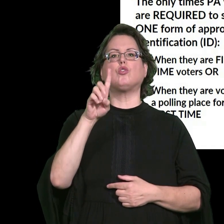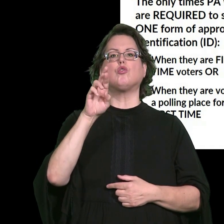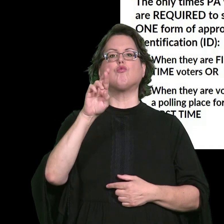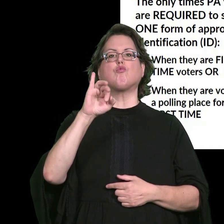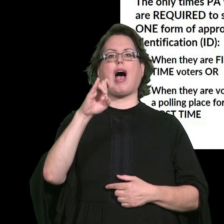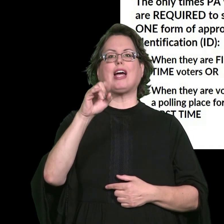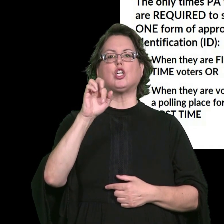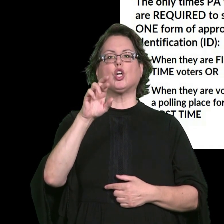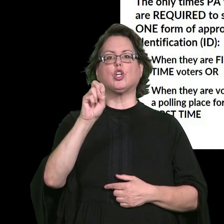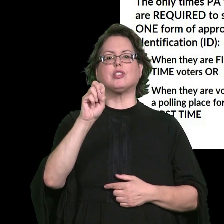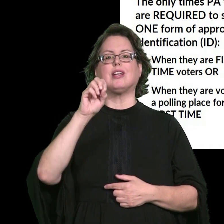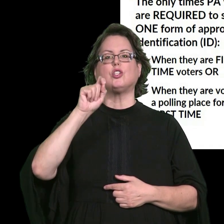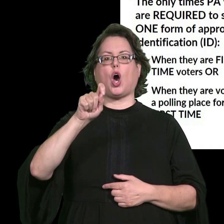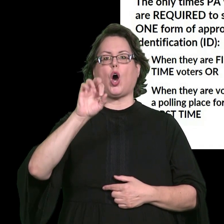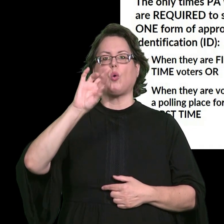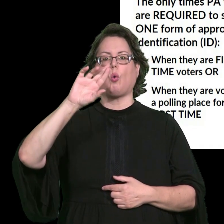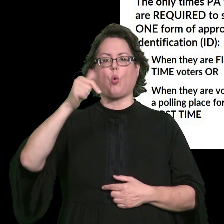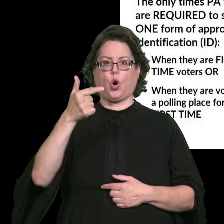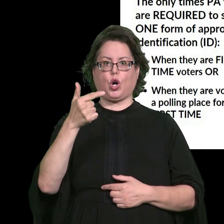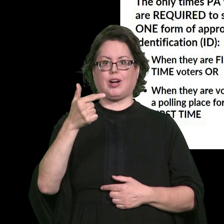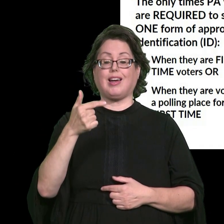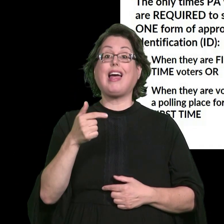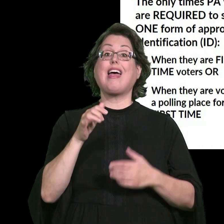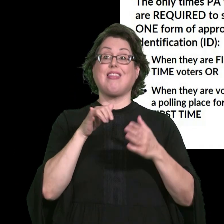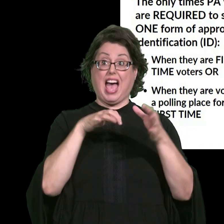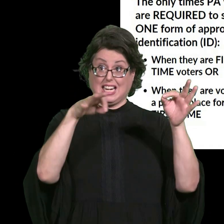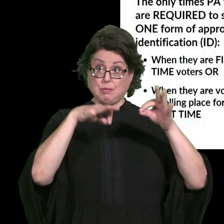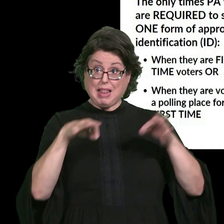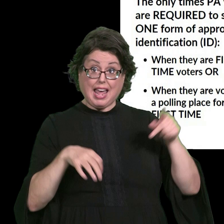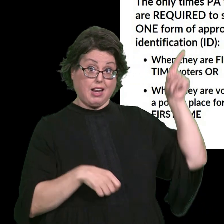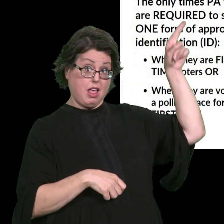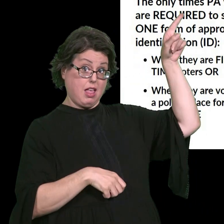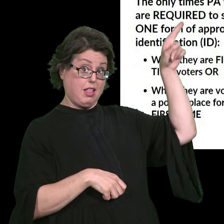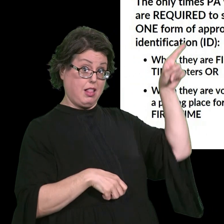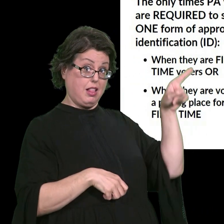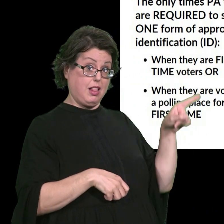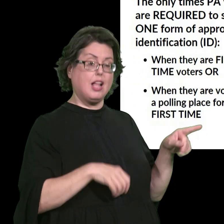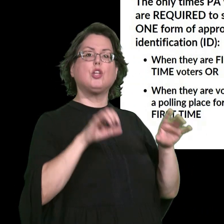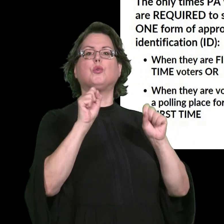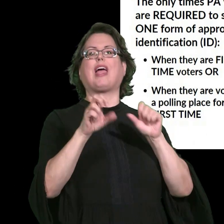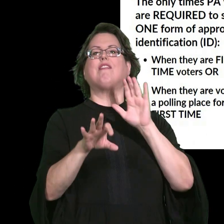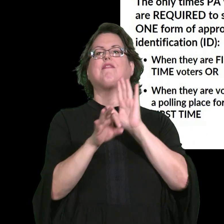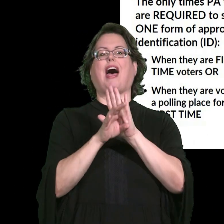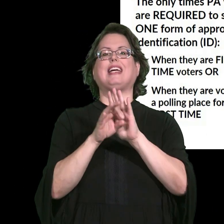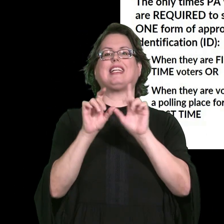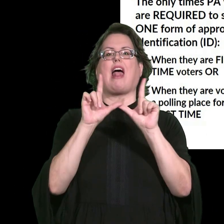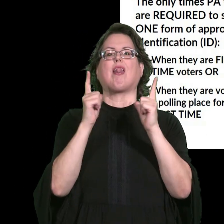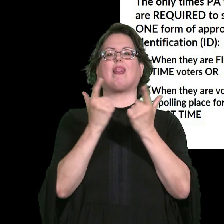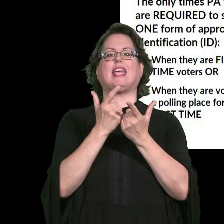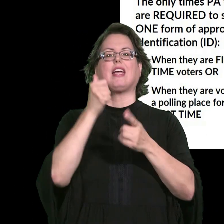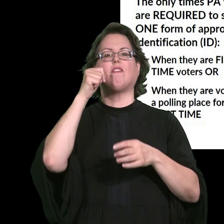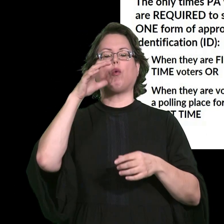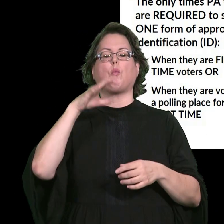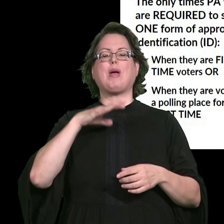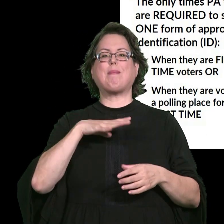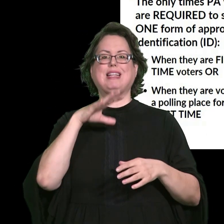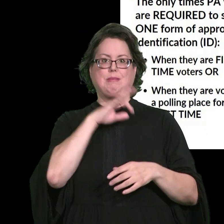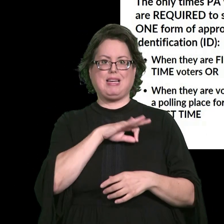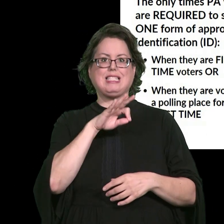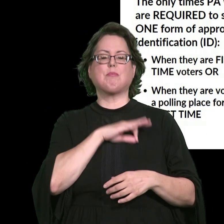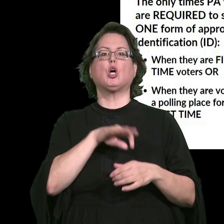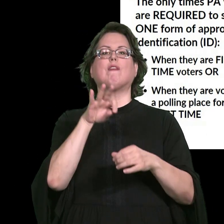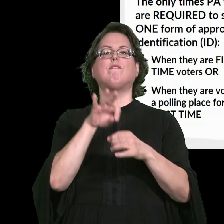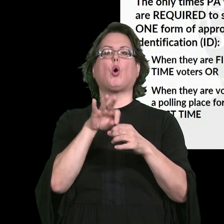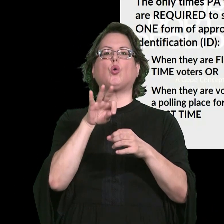voteriders.org. The Make a Plan Explainer can be found in the League of Women Voters Pittsburgh Voter Resource Library.